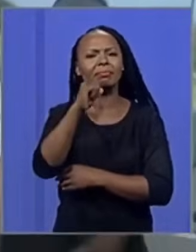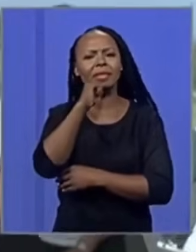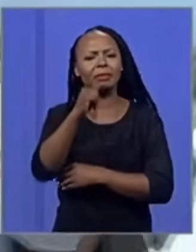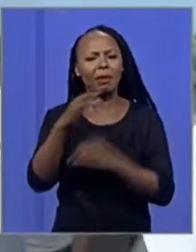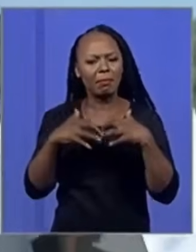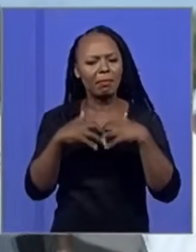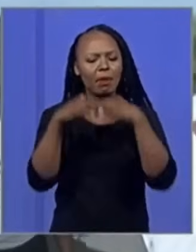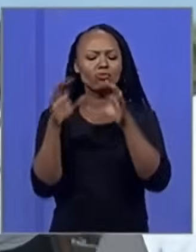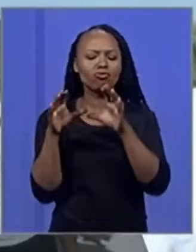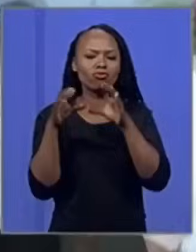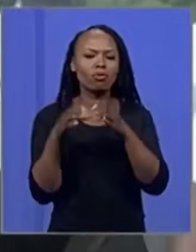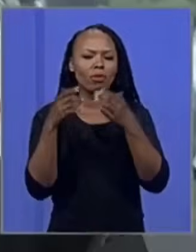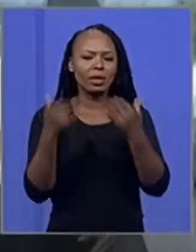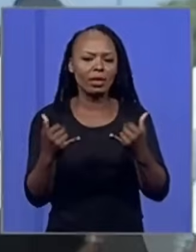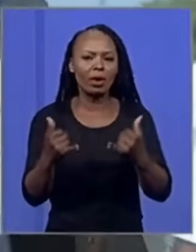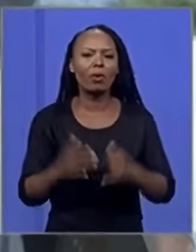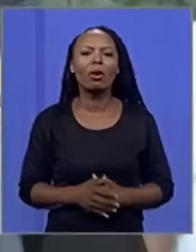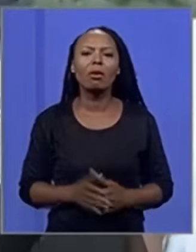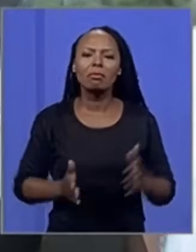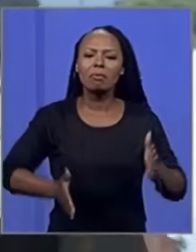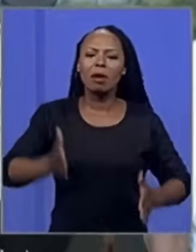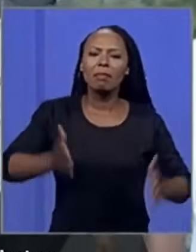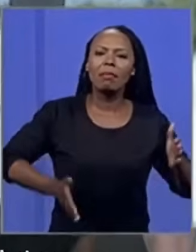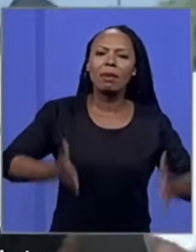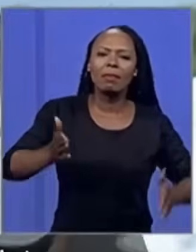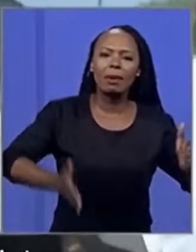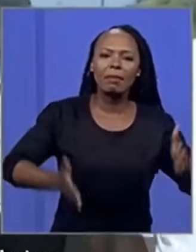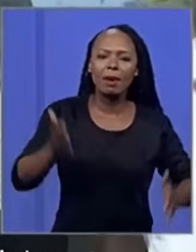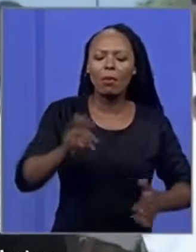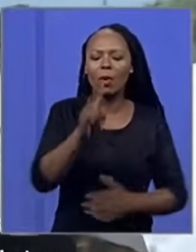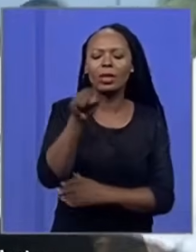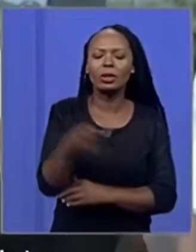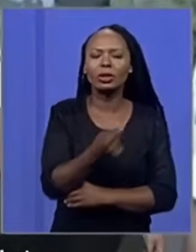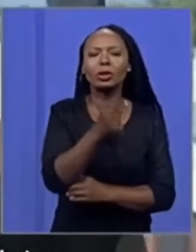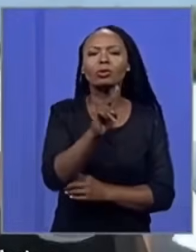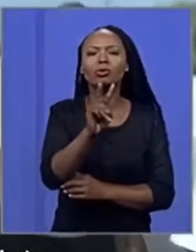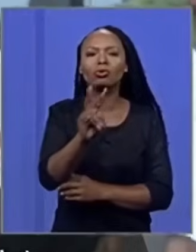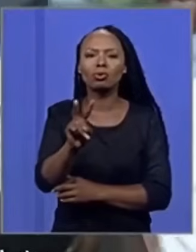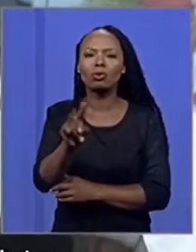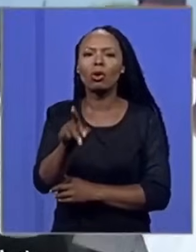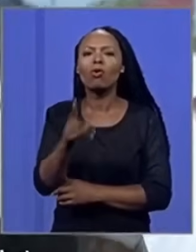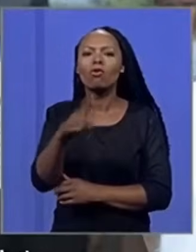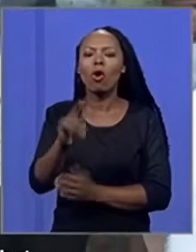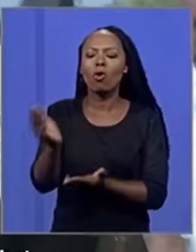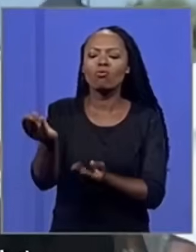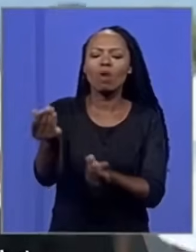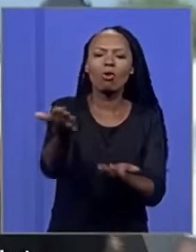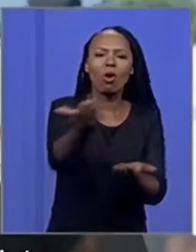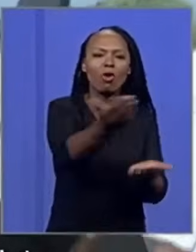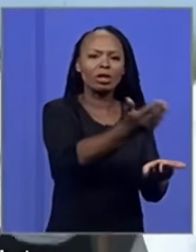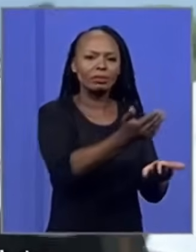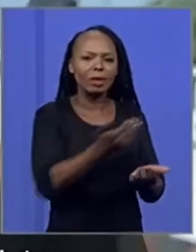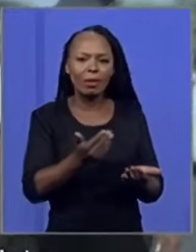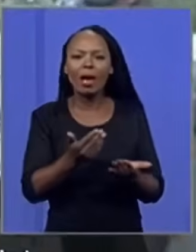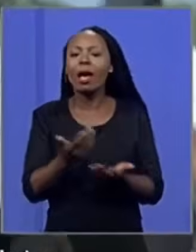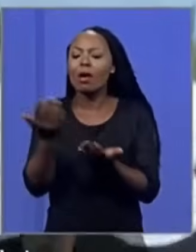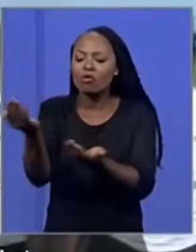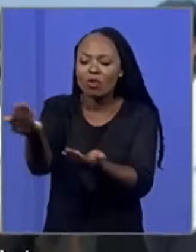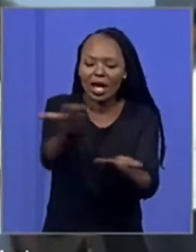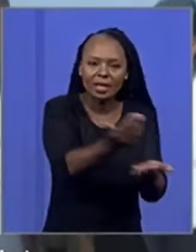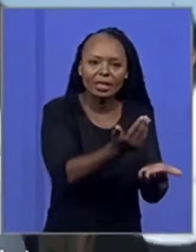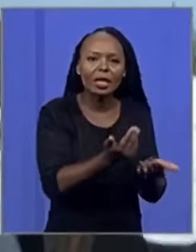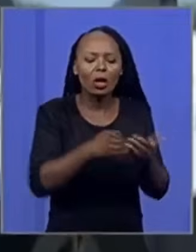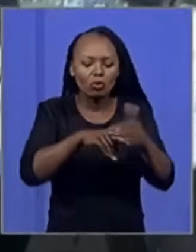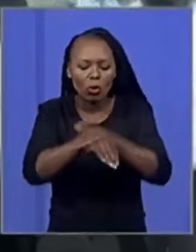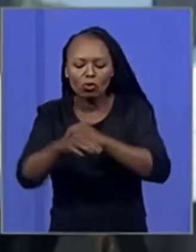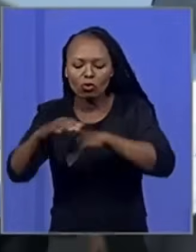ile motsamao re o bitsang 1000 shoe collection mme ka lo magolo e le gore re bokeletse ditlhako gore re kgone go thusa bana ba